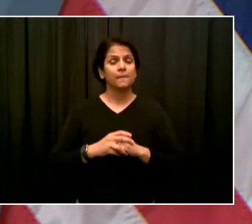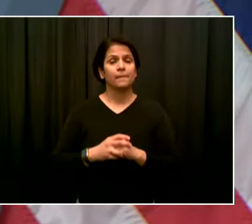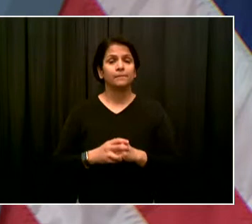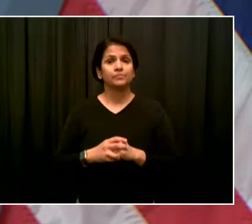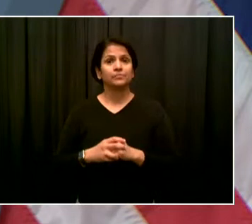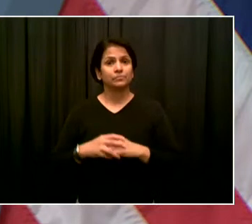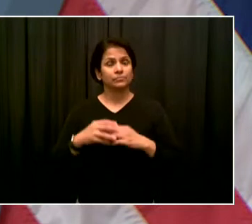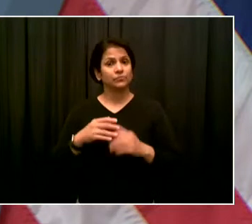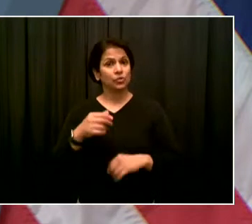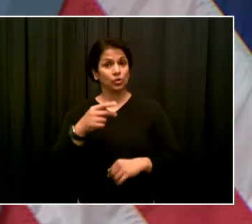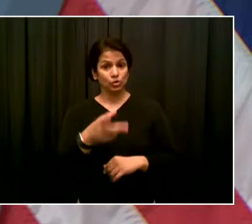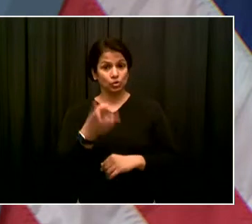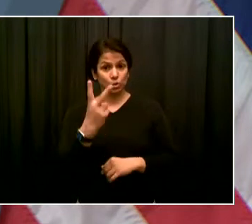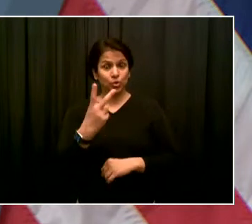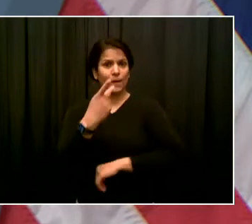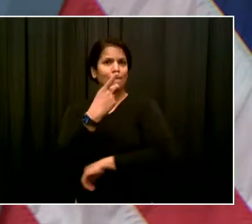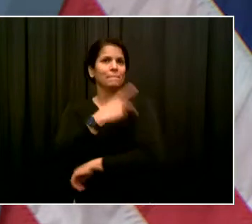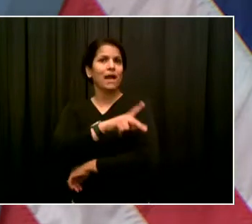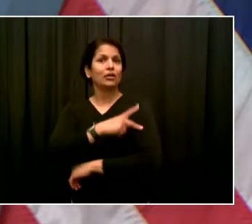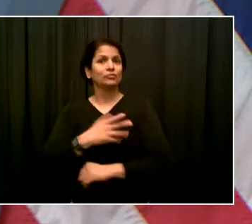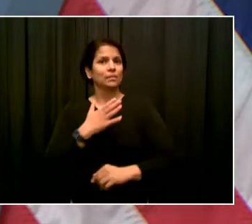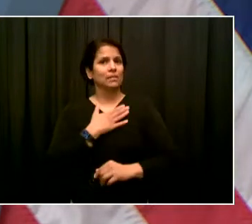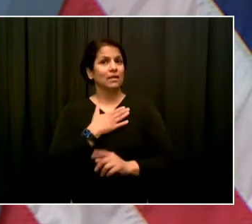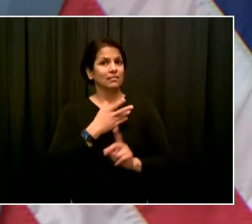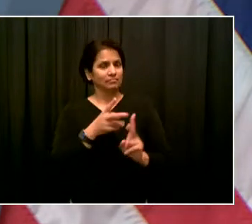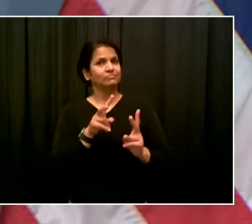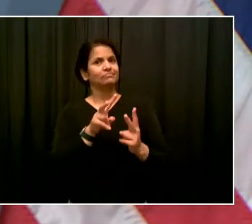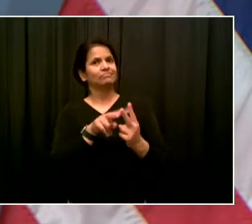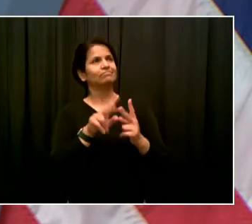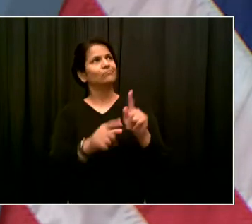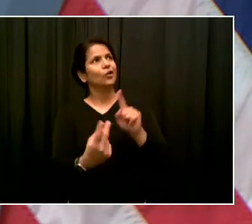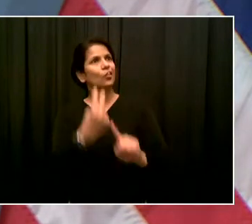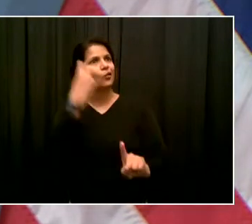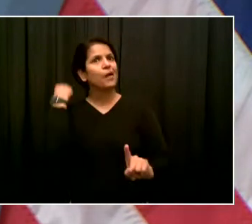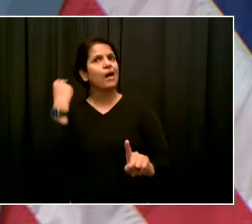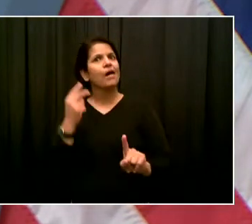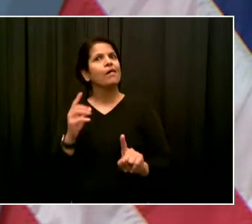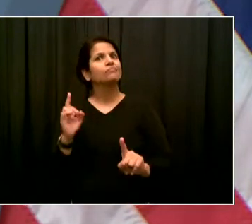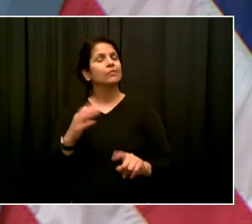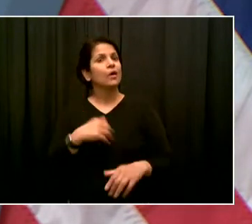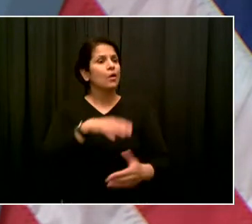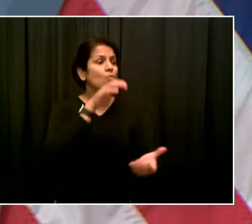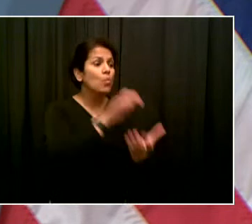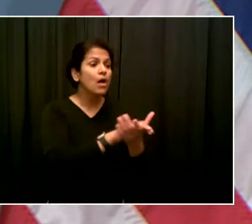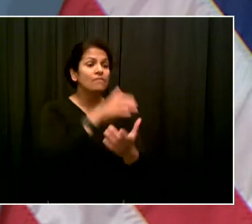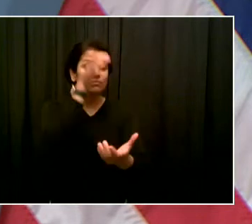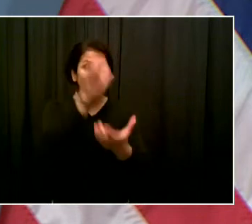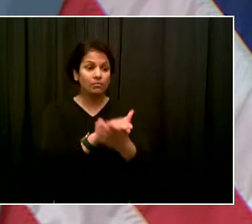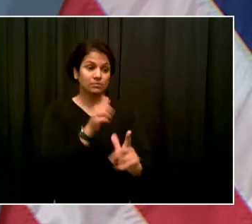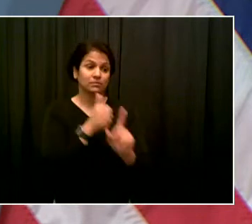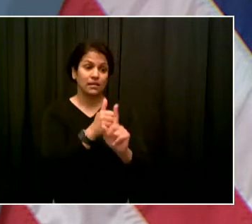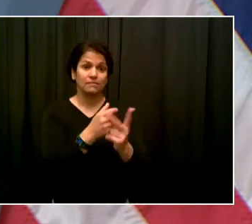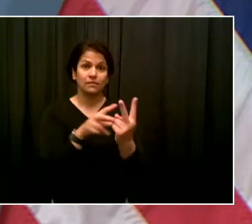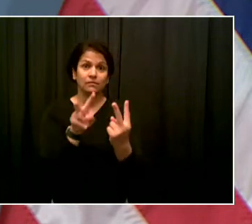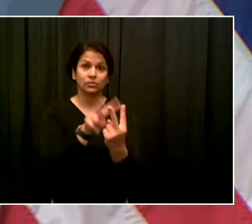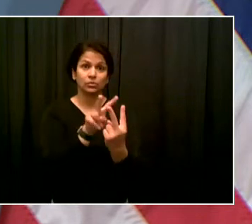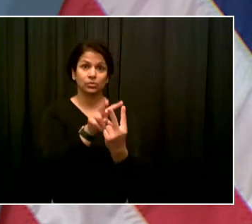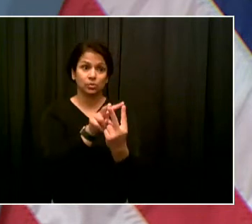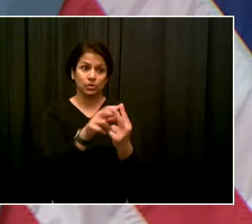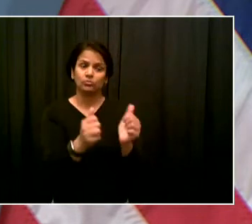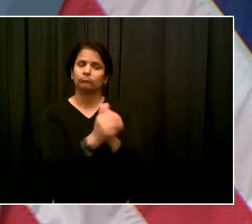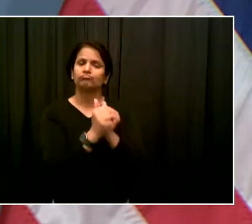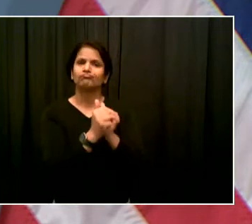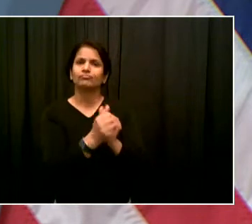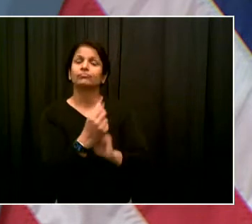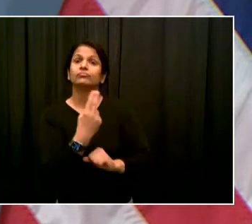a husband and a wife, whom I had been taking care of for years prior to COVID. The husband had multiple chronic illnesses,